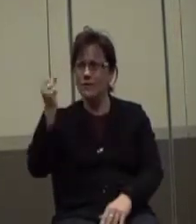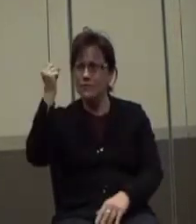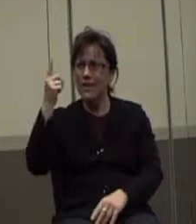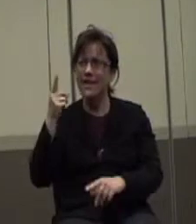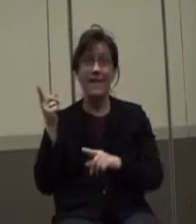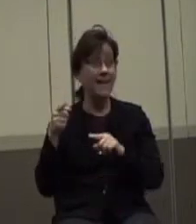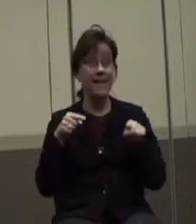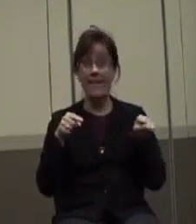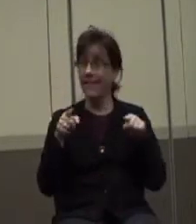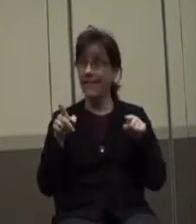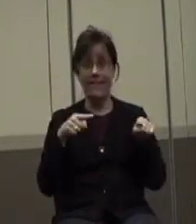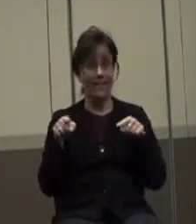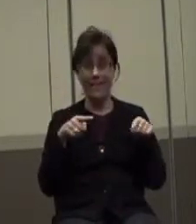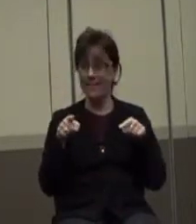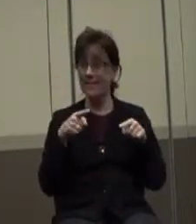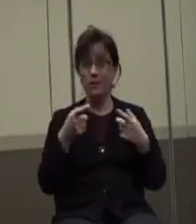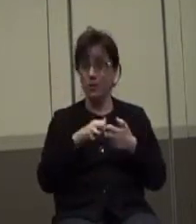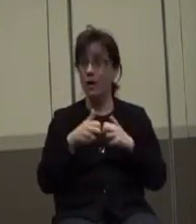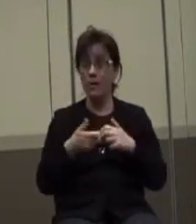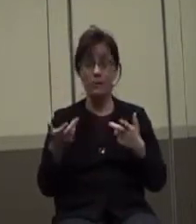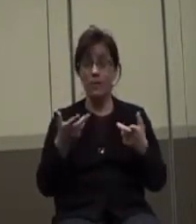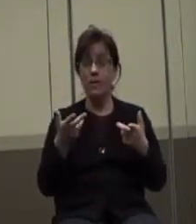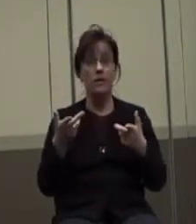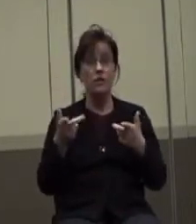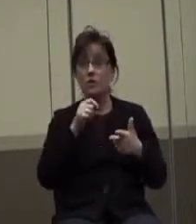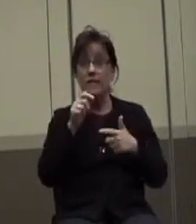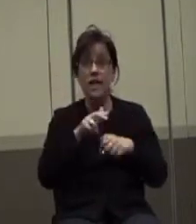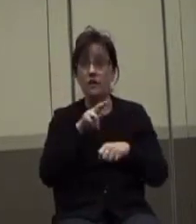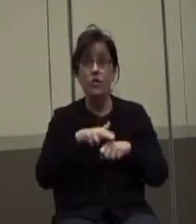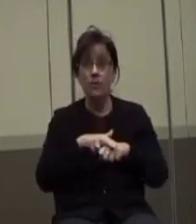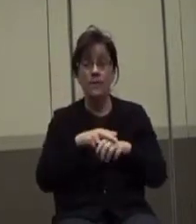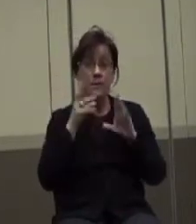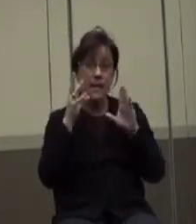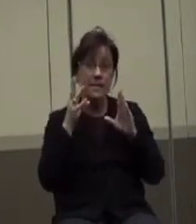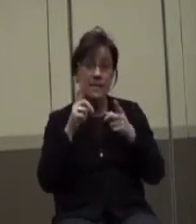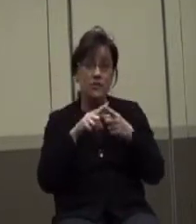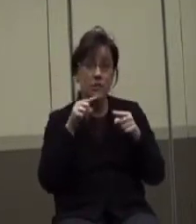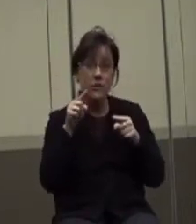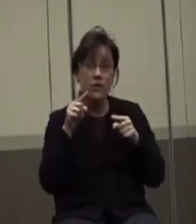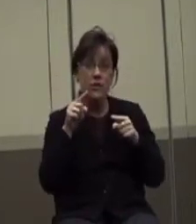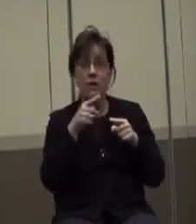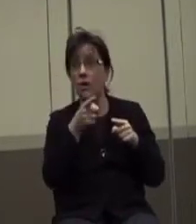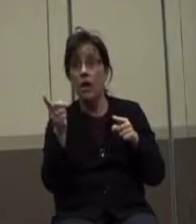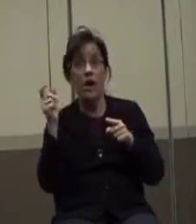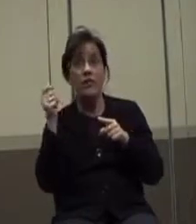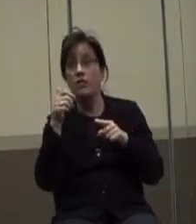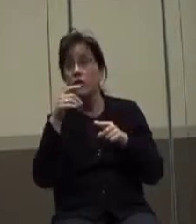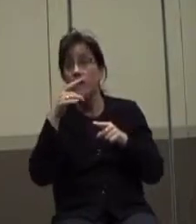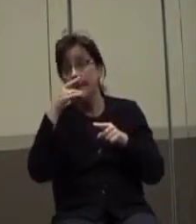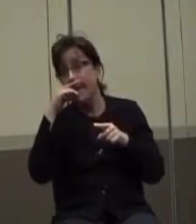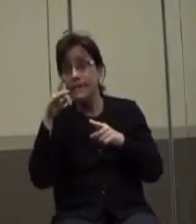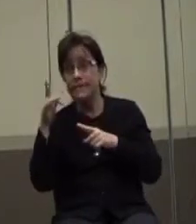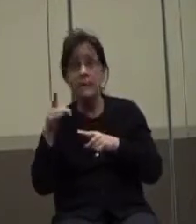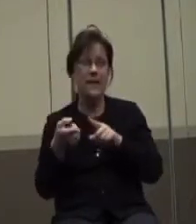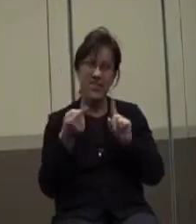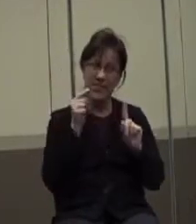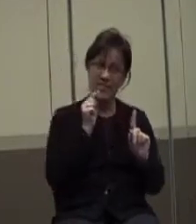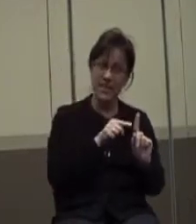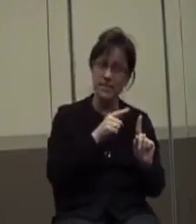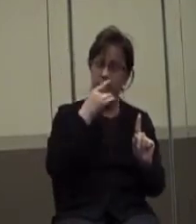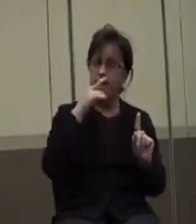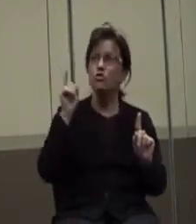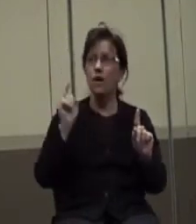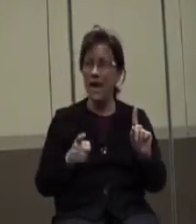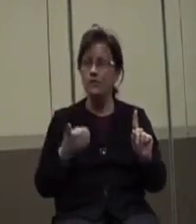issue. Therefore, while you would not normally pay attention to this, for this kid, we're going to have to pay attention.